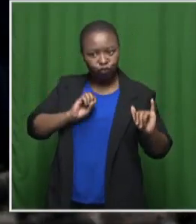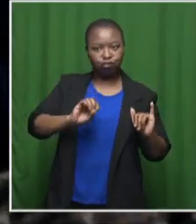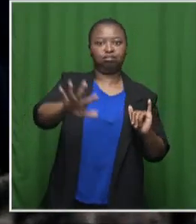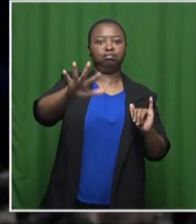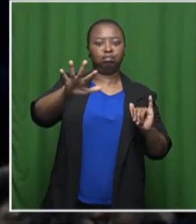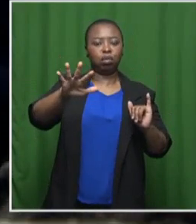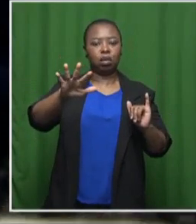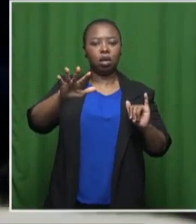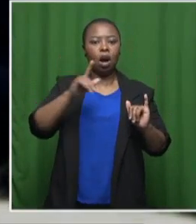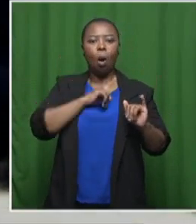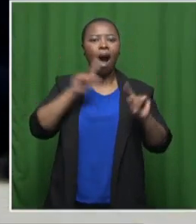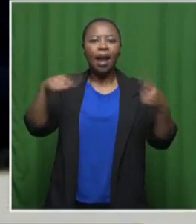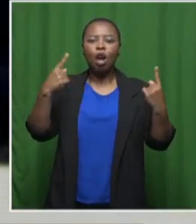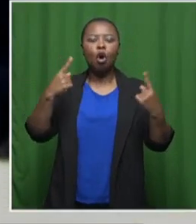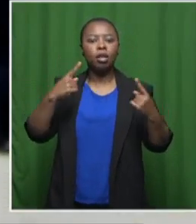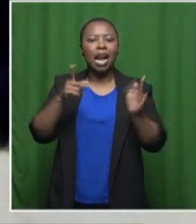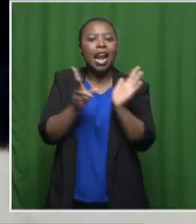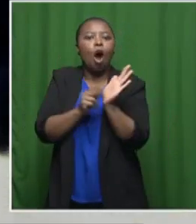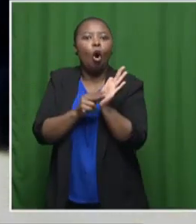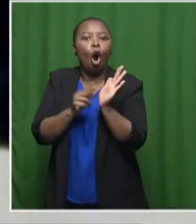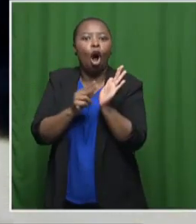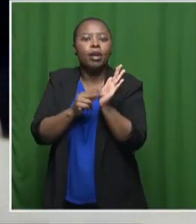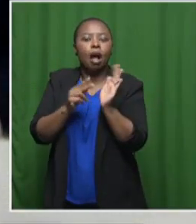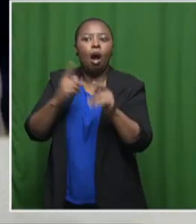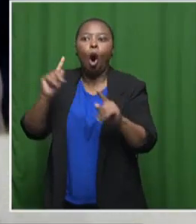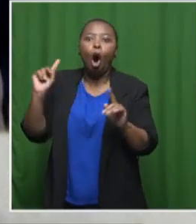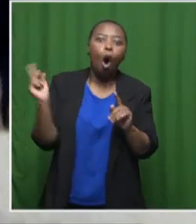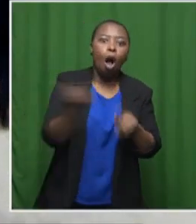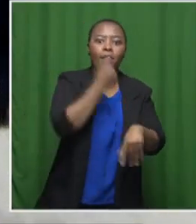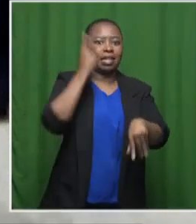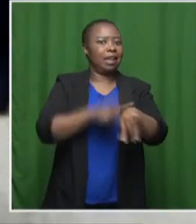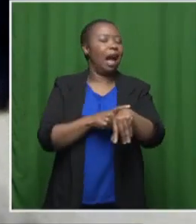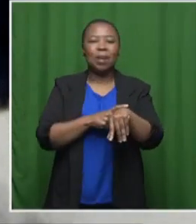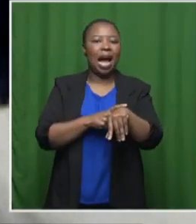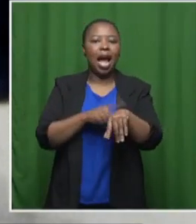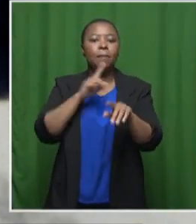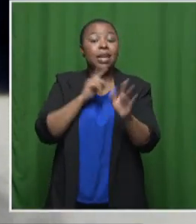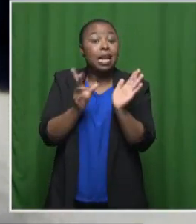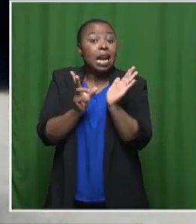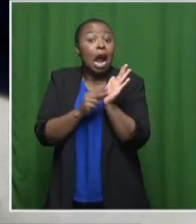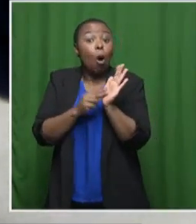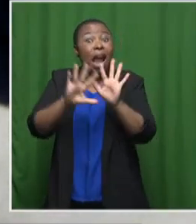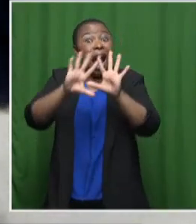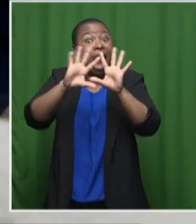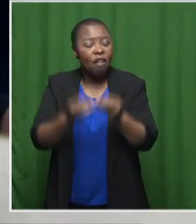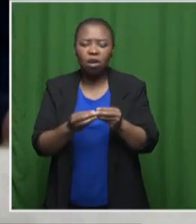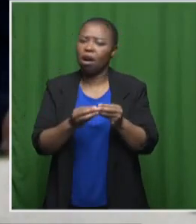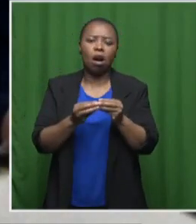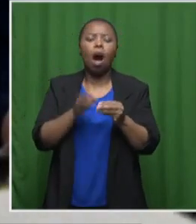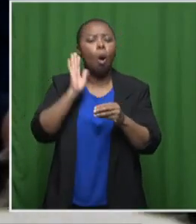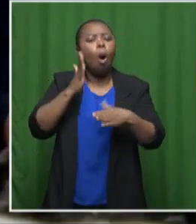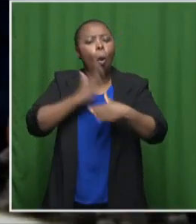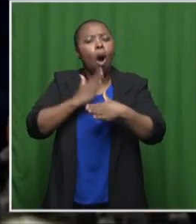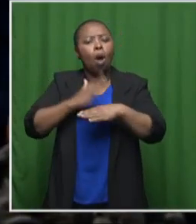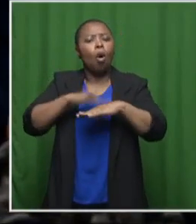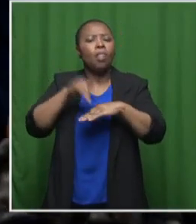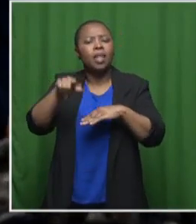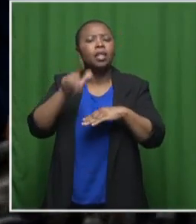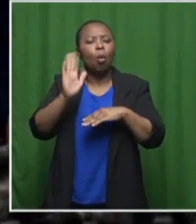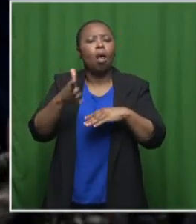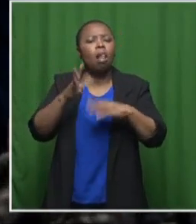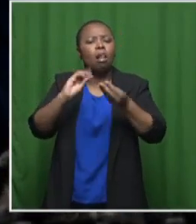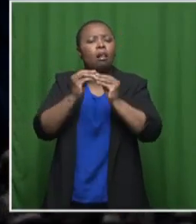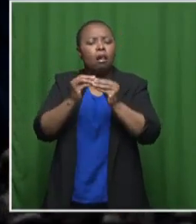cameras. They can't record all the time. So body cameras will not record everything. We will work on that, and we will try and make sure, and there will